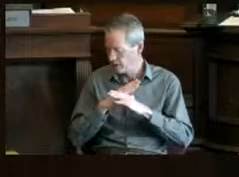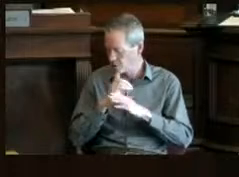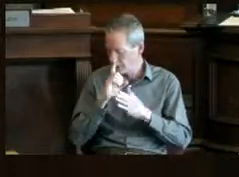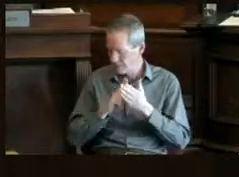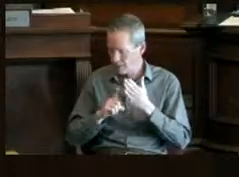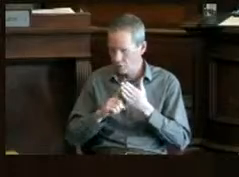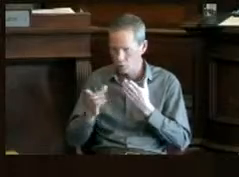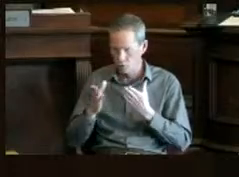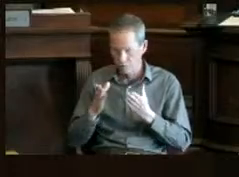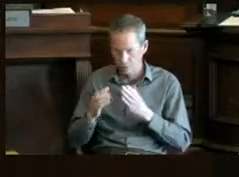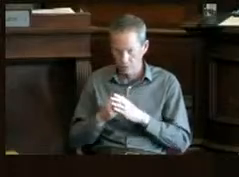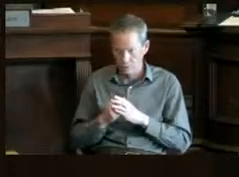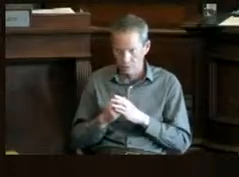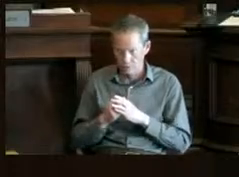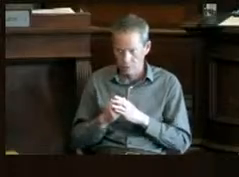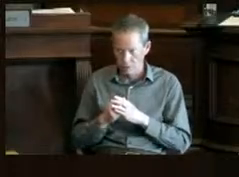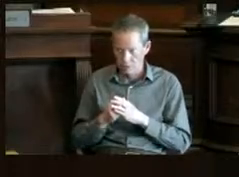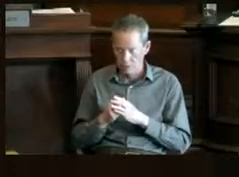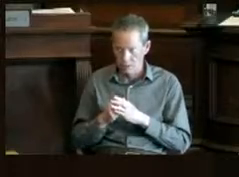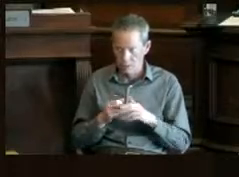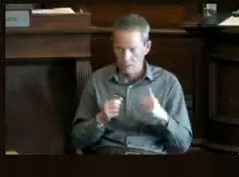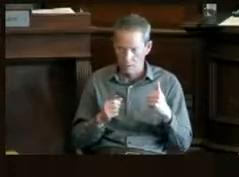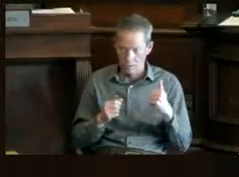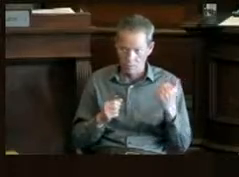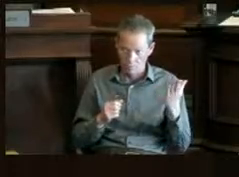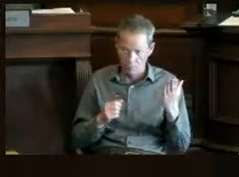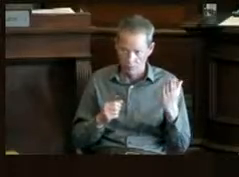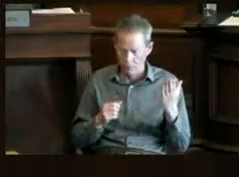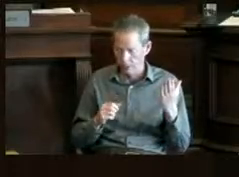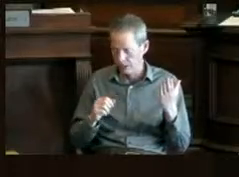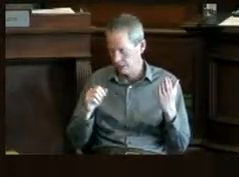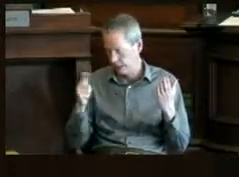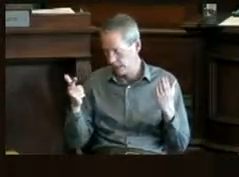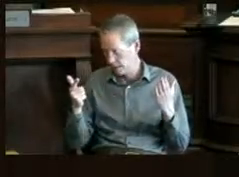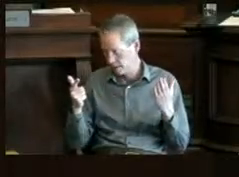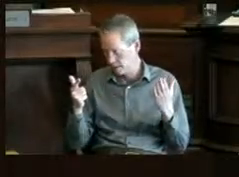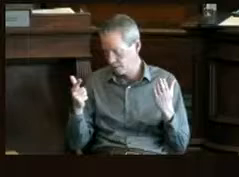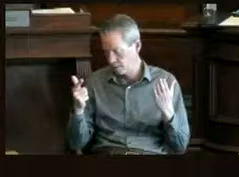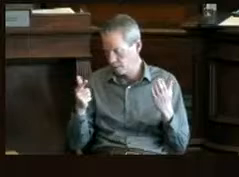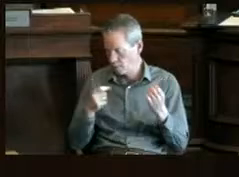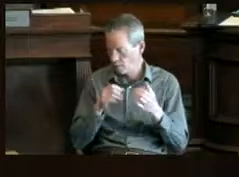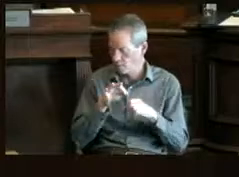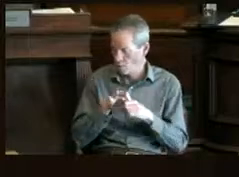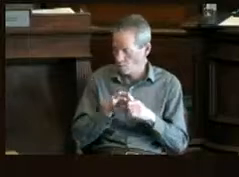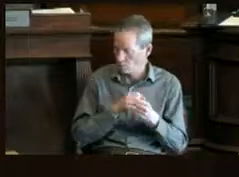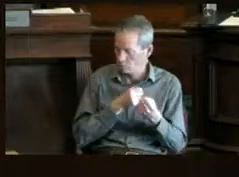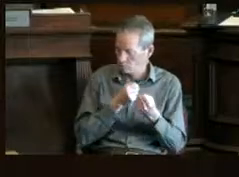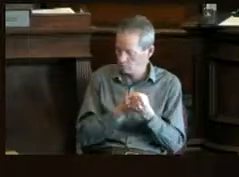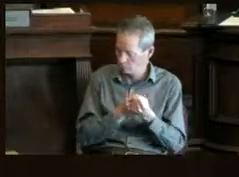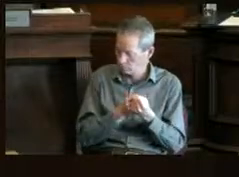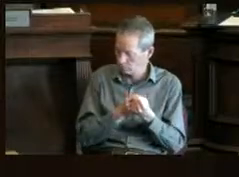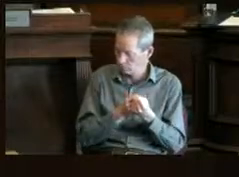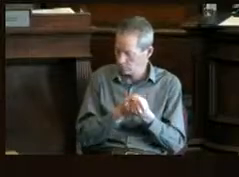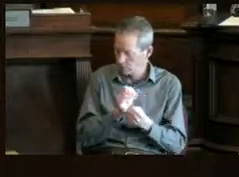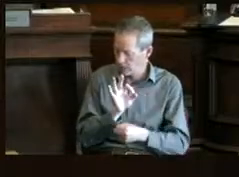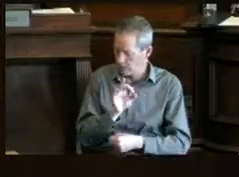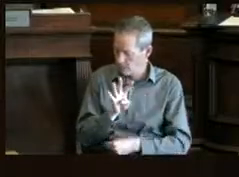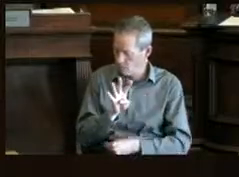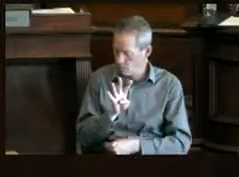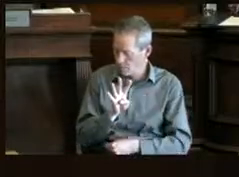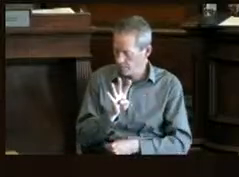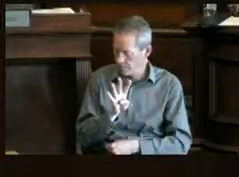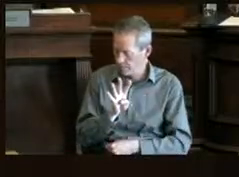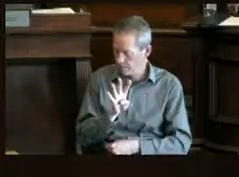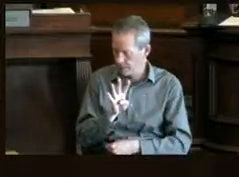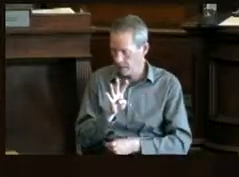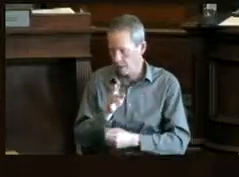or concerns? Seeing none, I need a motion and a second. Move it. Second. Moved and seconded, and now we vote. All in favor of introductory number 94, please say